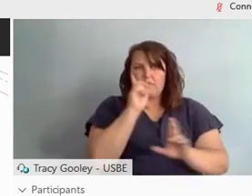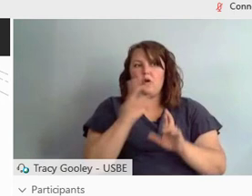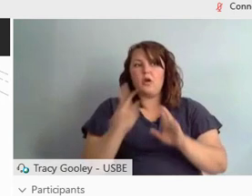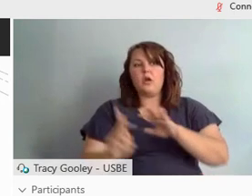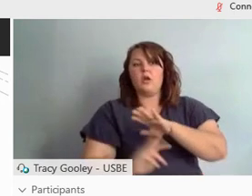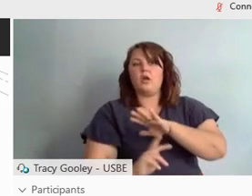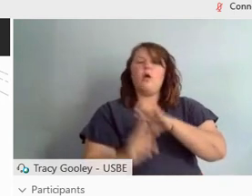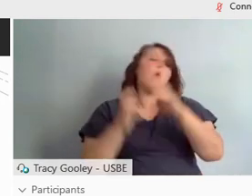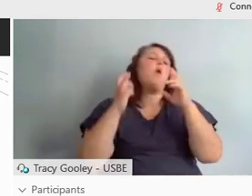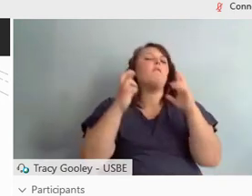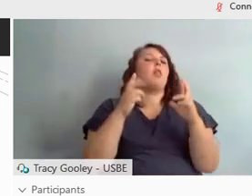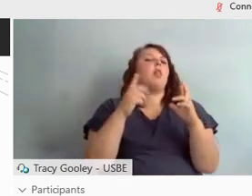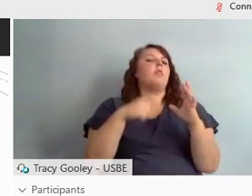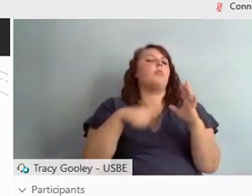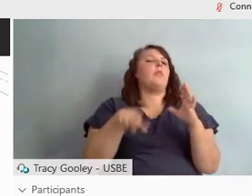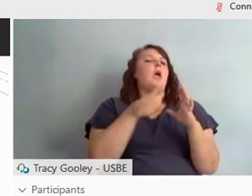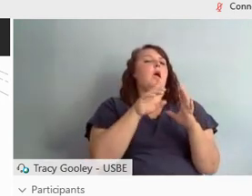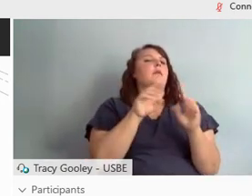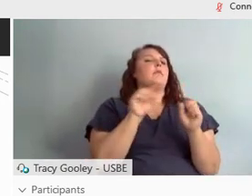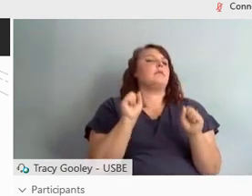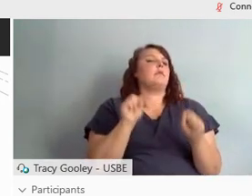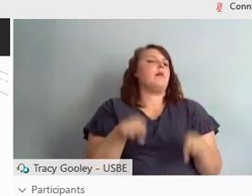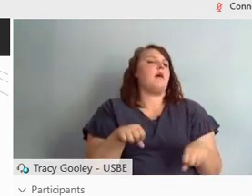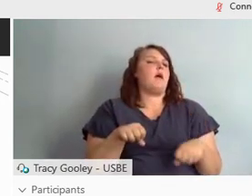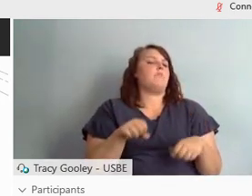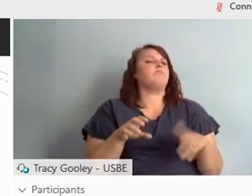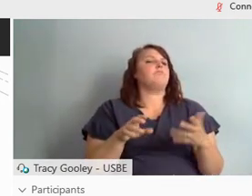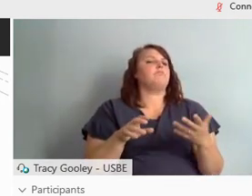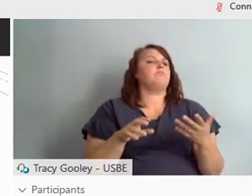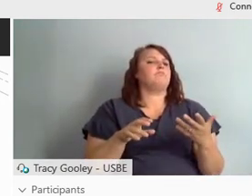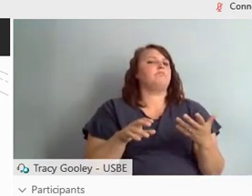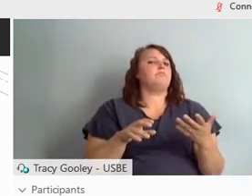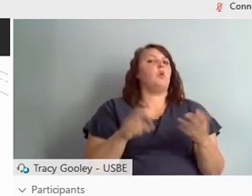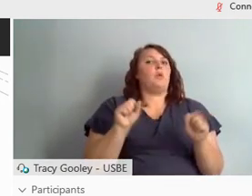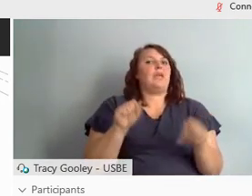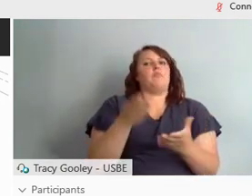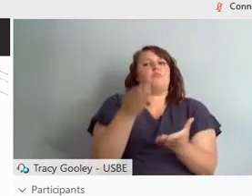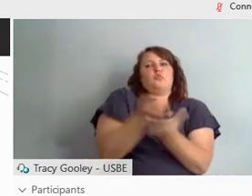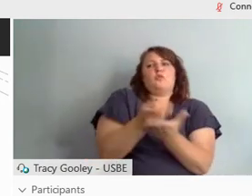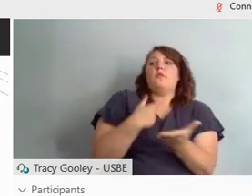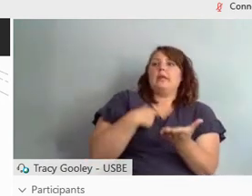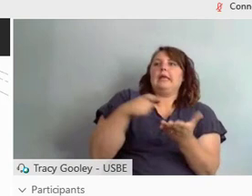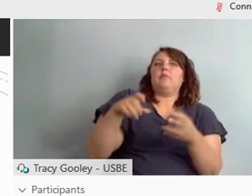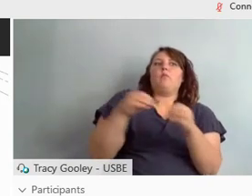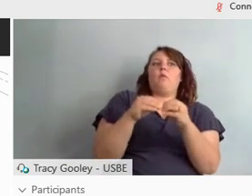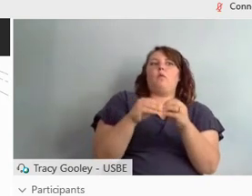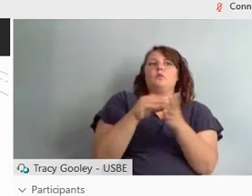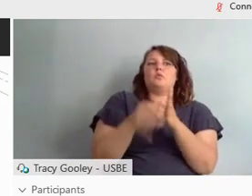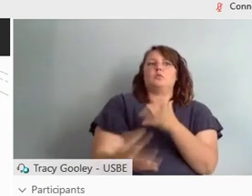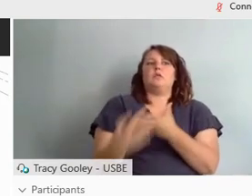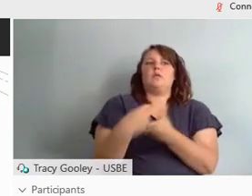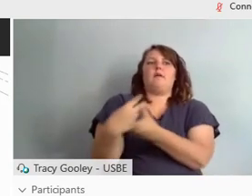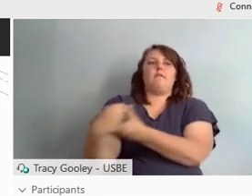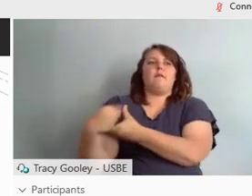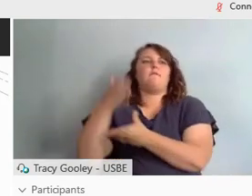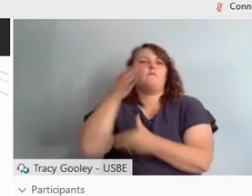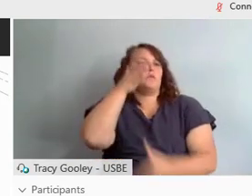hopefully make a case for providing more opportunities for more students to participate in the future.